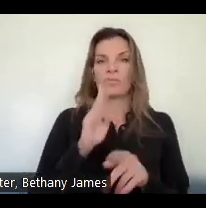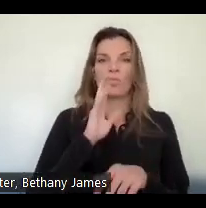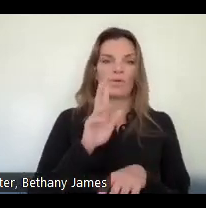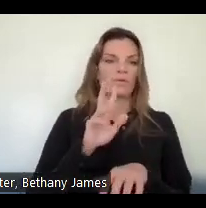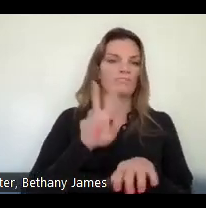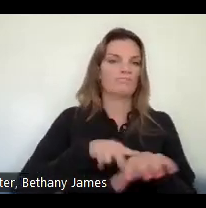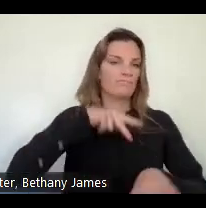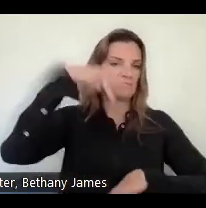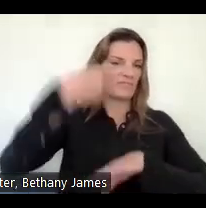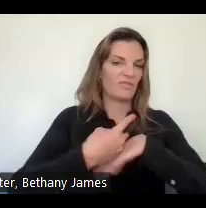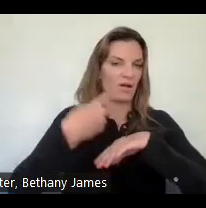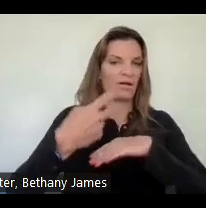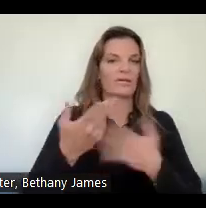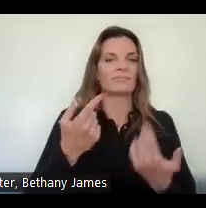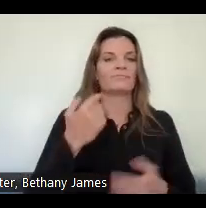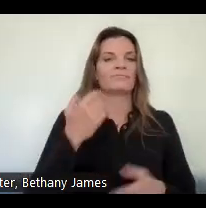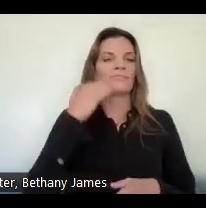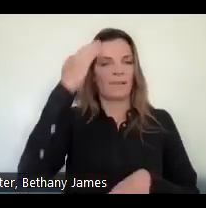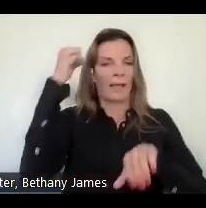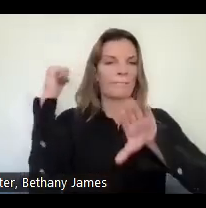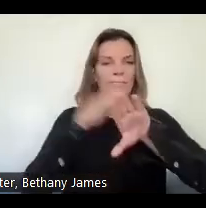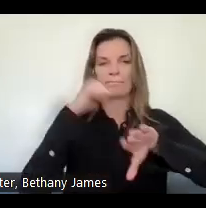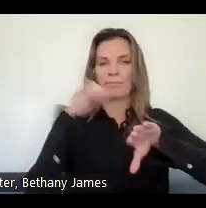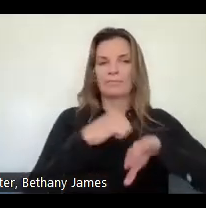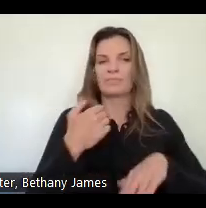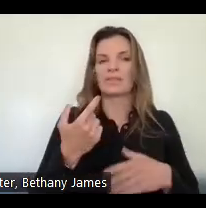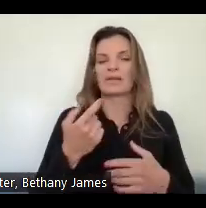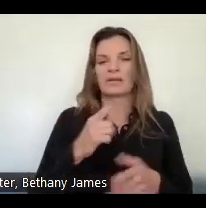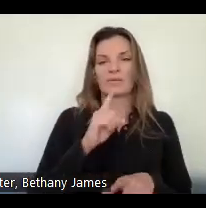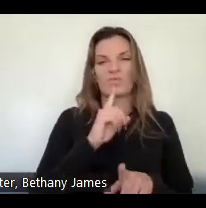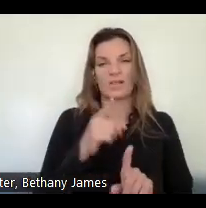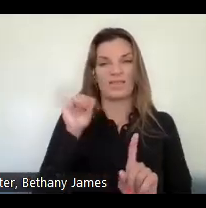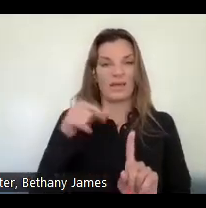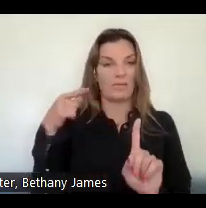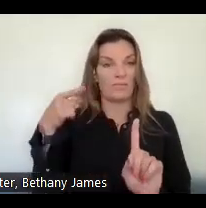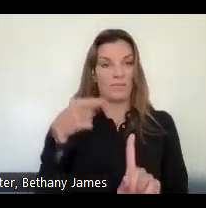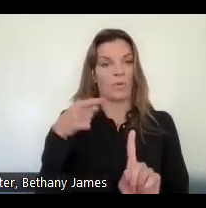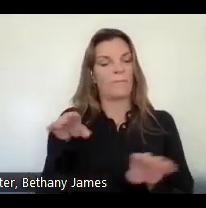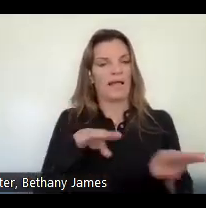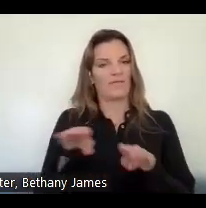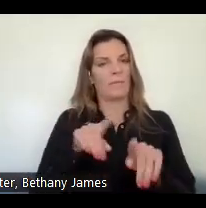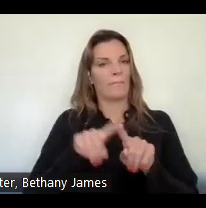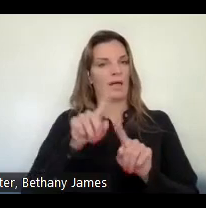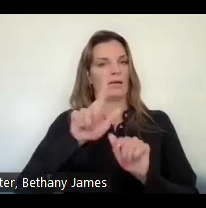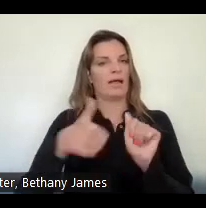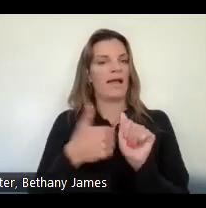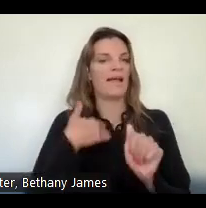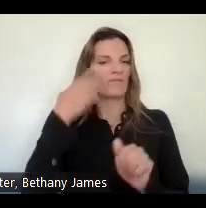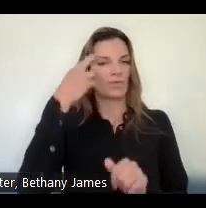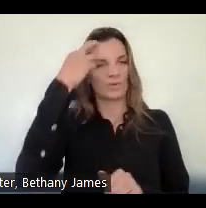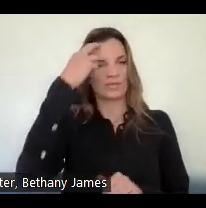stairs, the head banging. It is really a behavior, but again, it's telling you something.